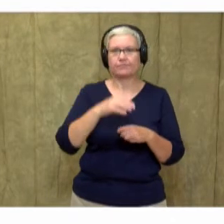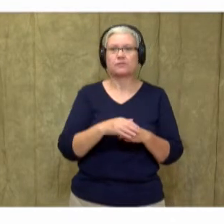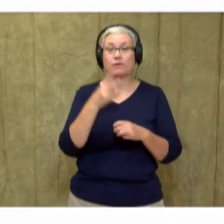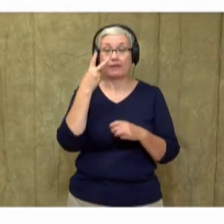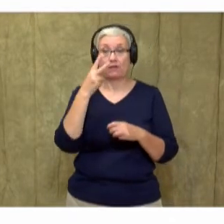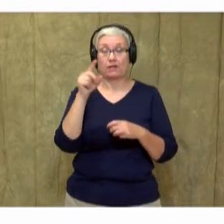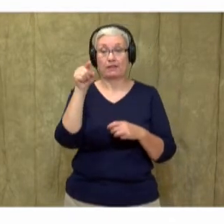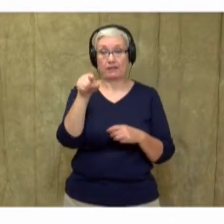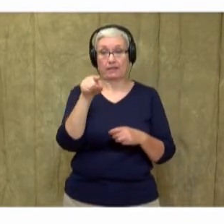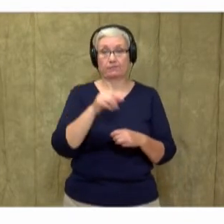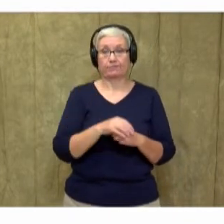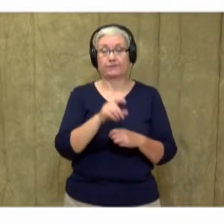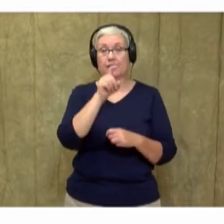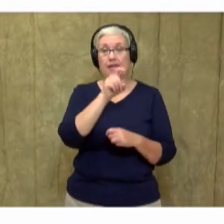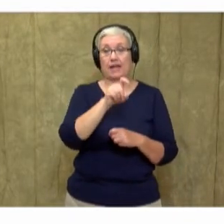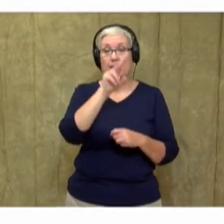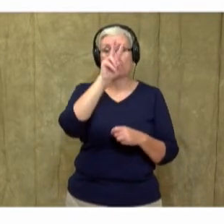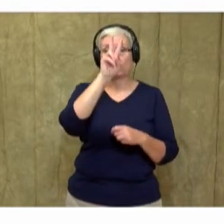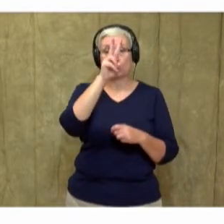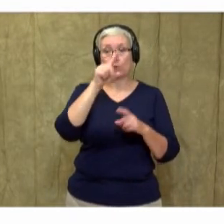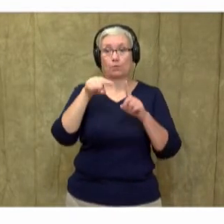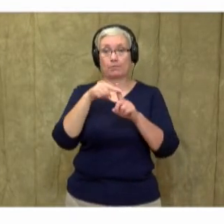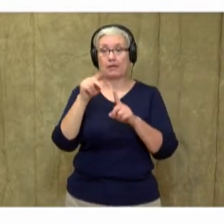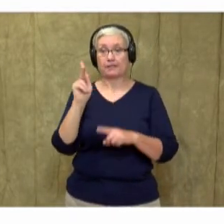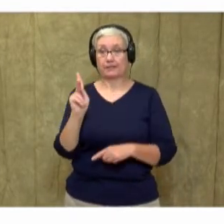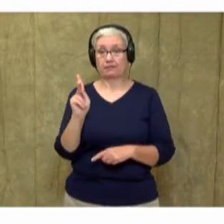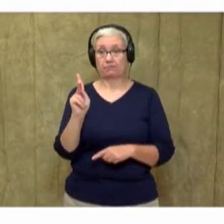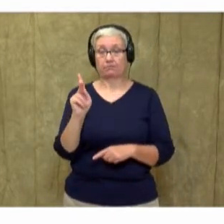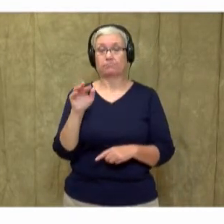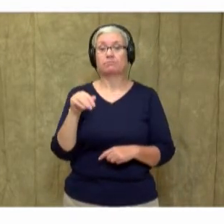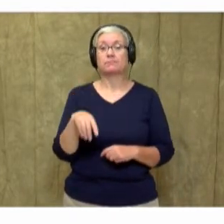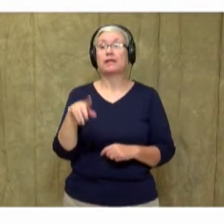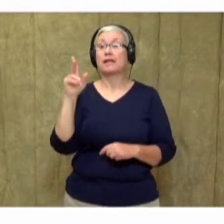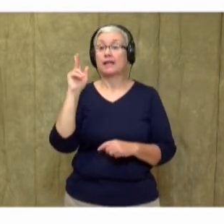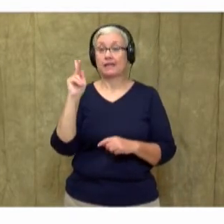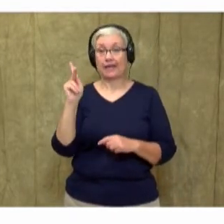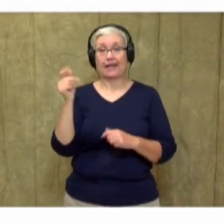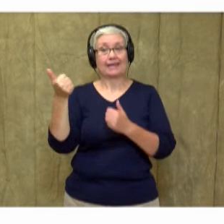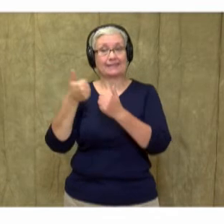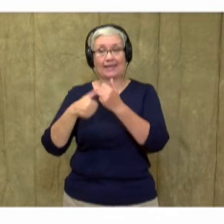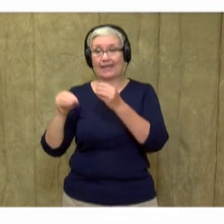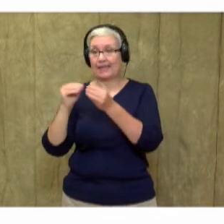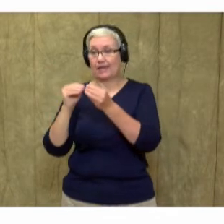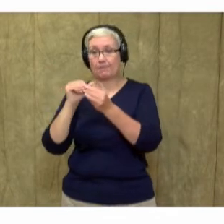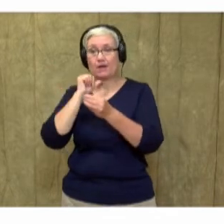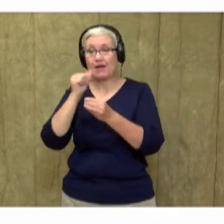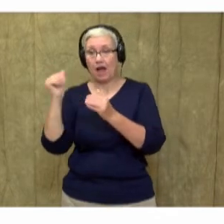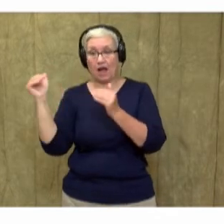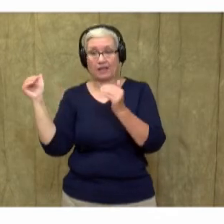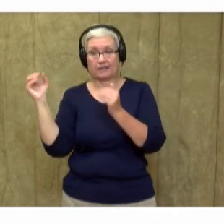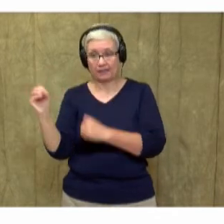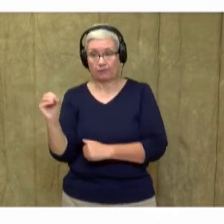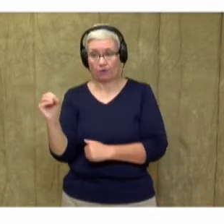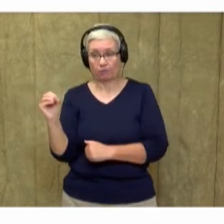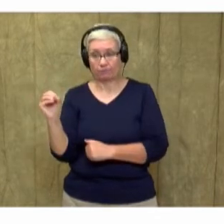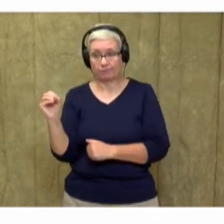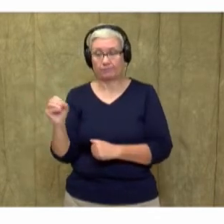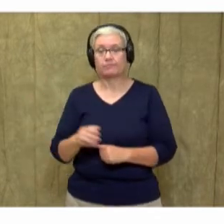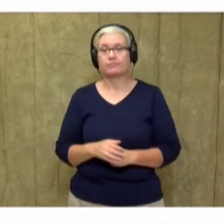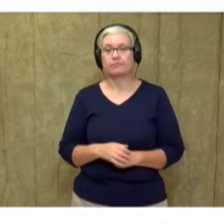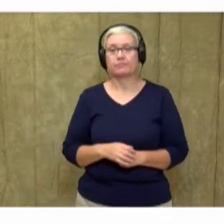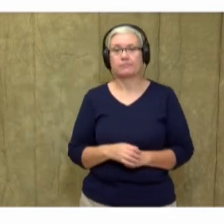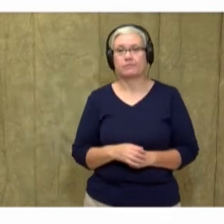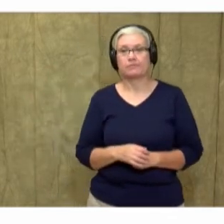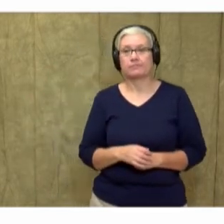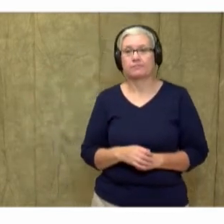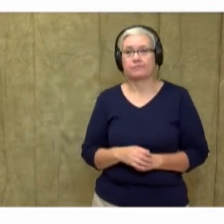function, x squared plus k, and I'm going to say k here is any number that's not equal to 0, because if it is 0, then we're just